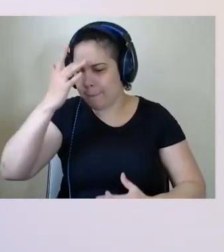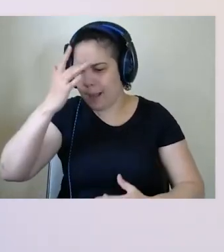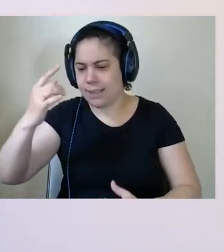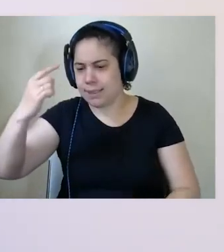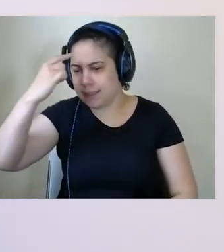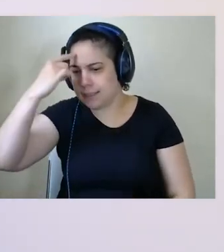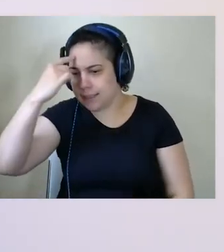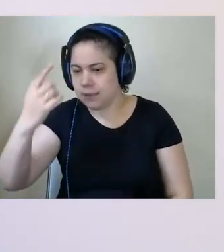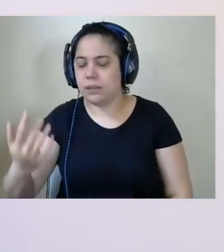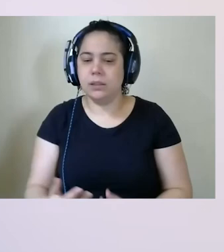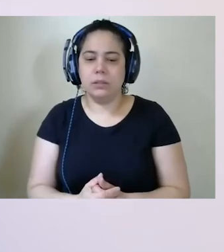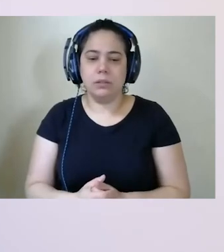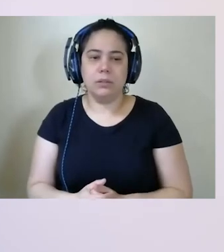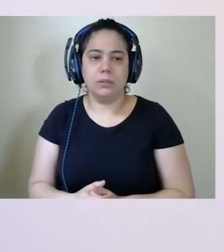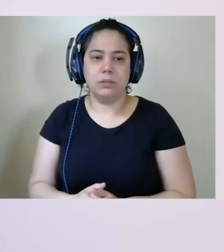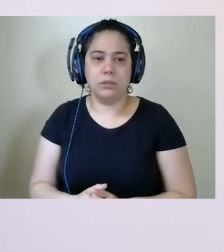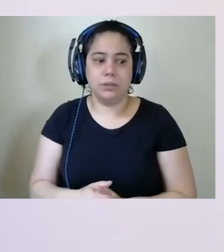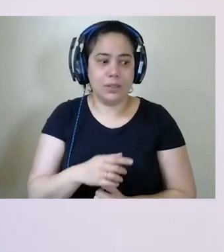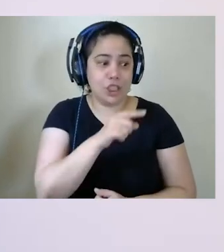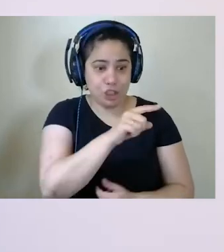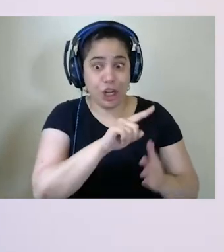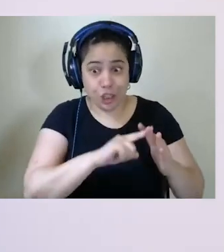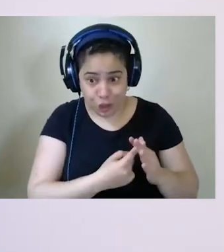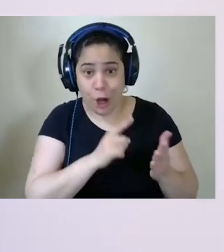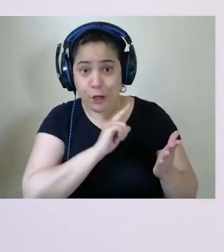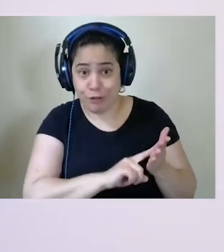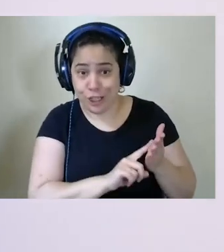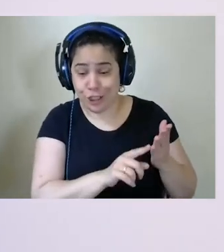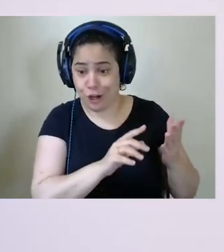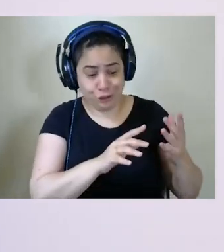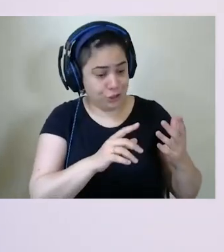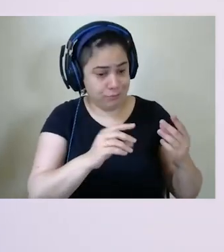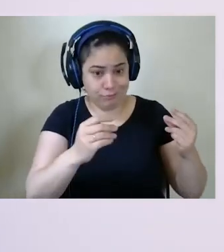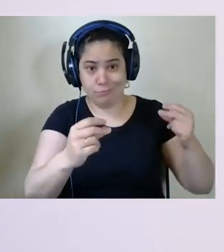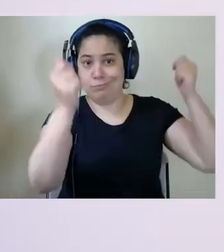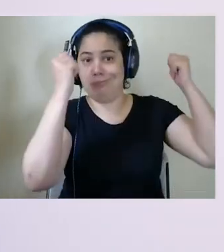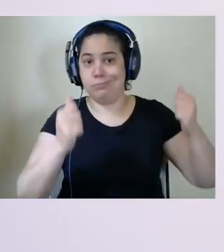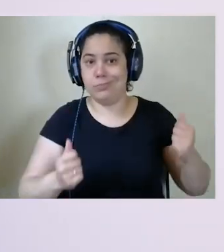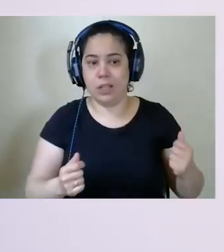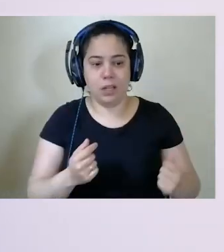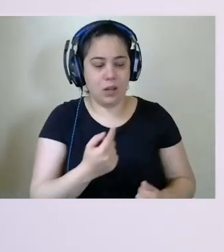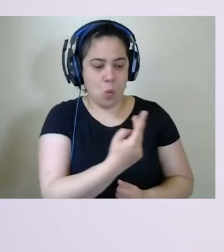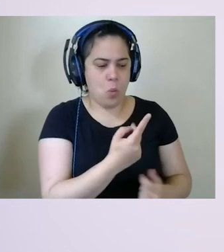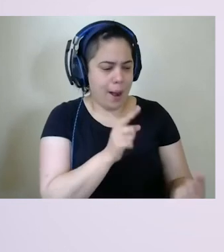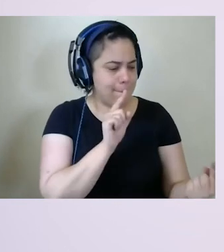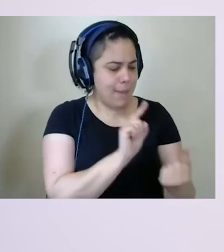So, and then she began her research. So we met in